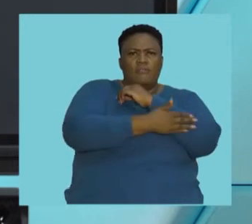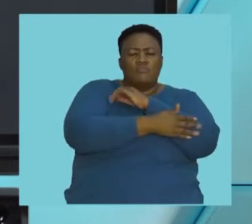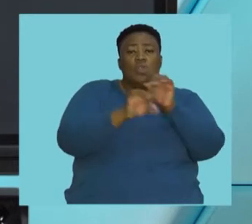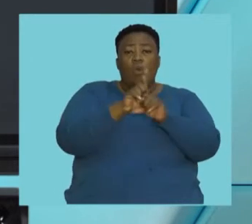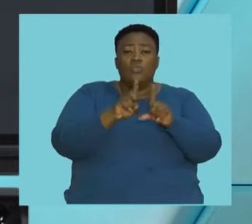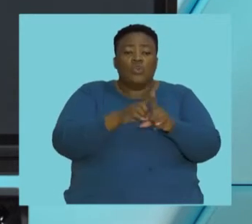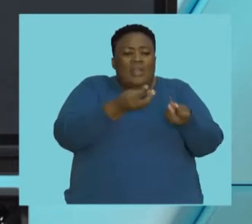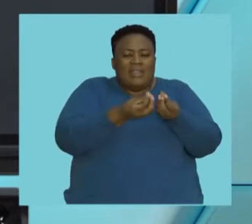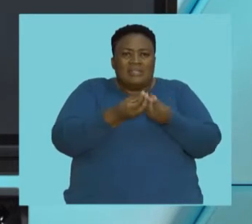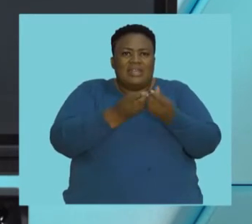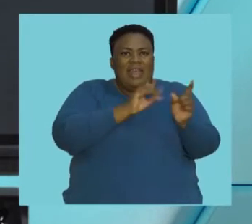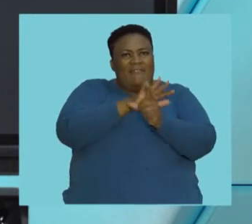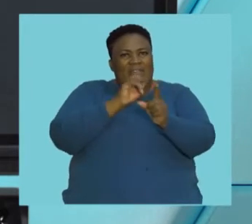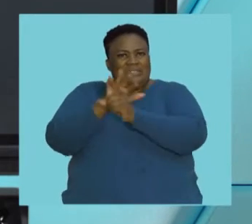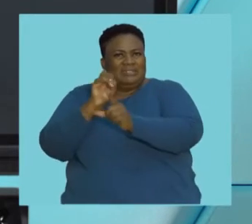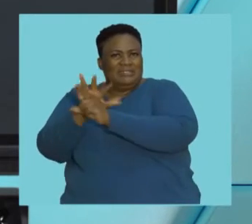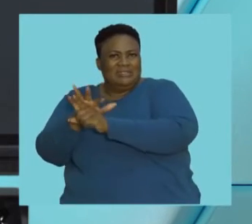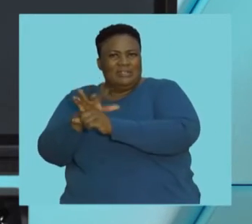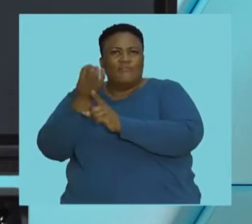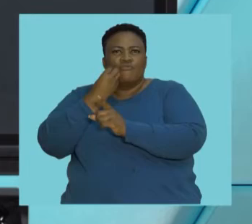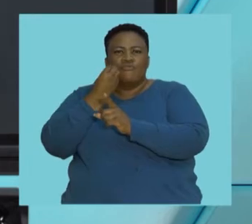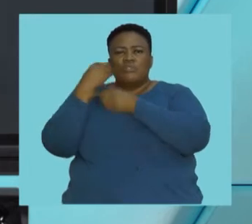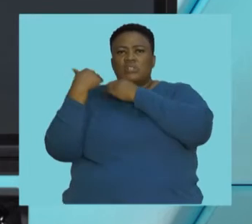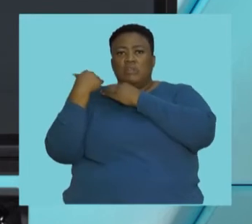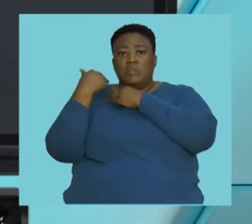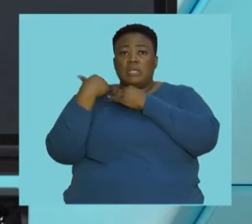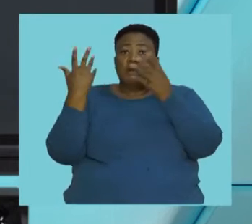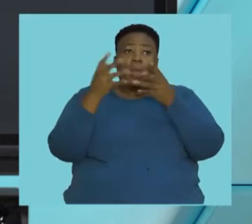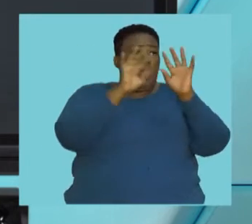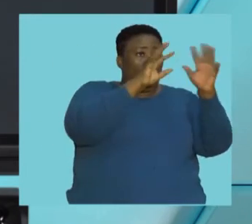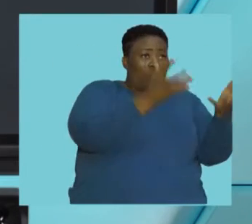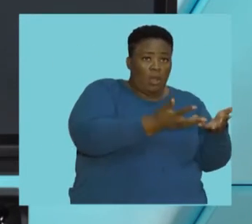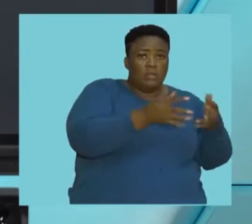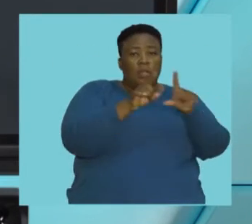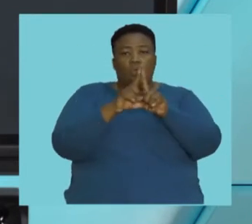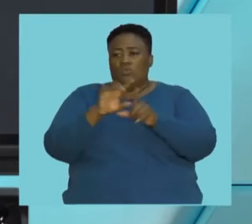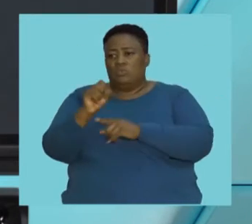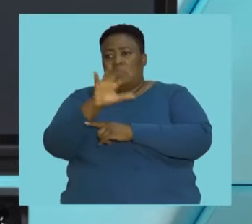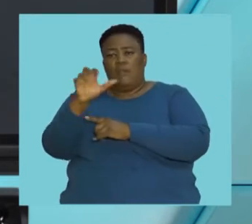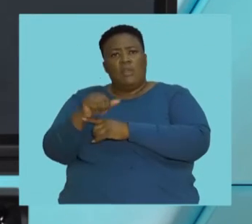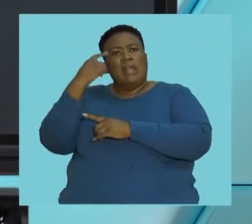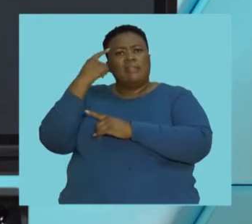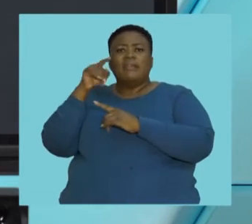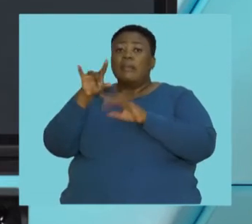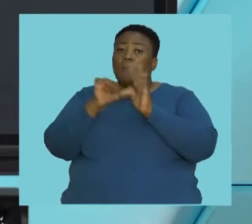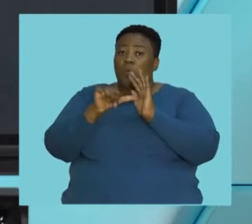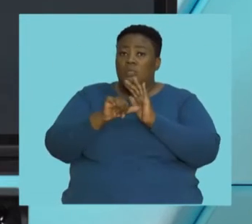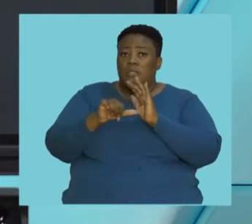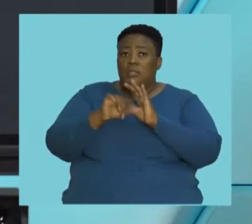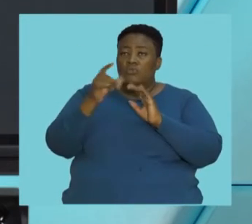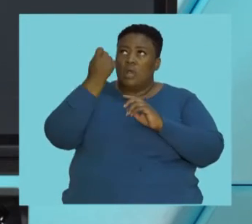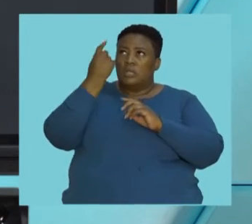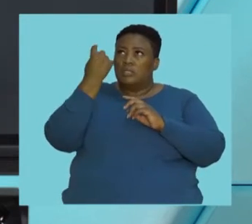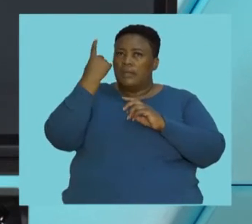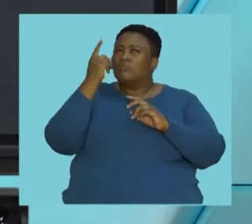food security in the context of the world as well as the context of South Africa. I think these are important in terms of understanding what the concept